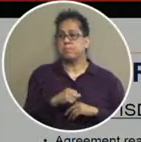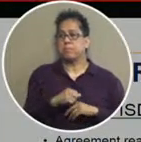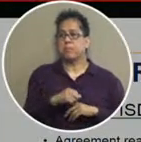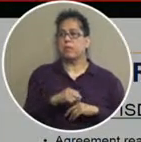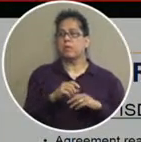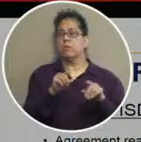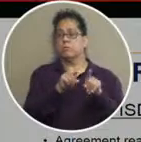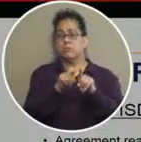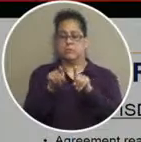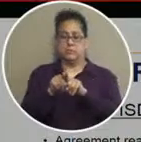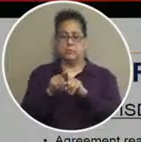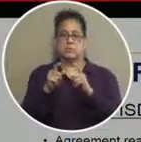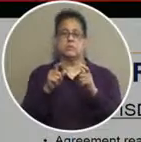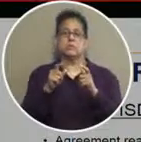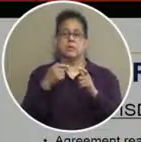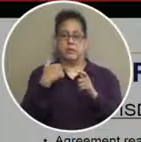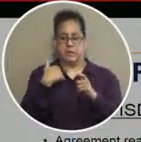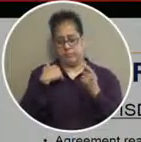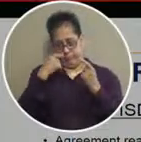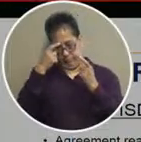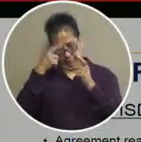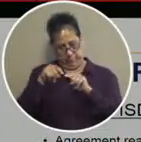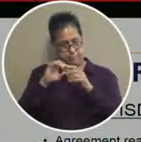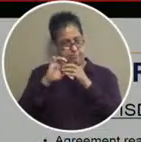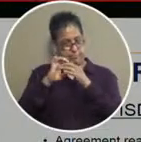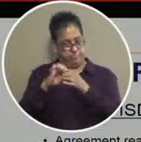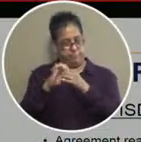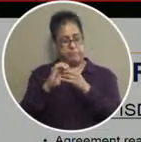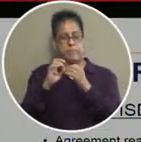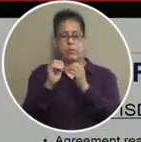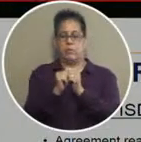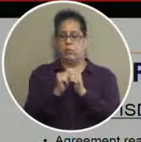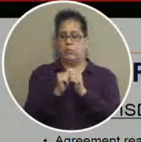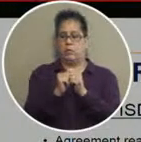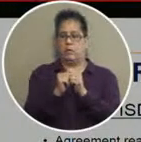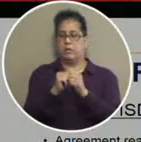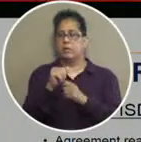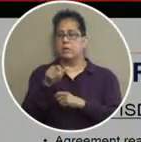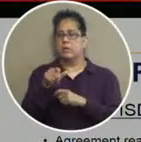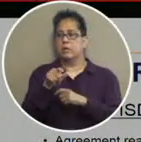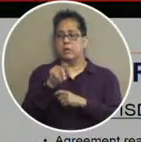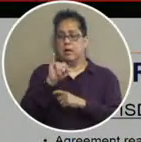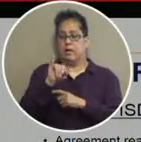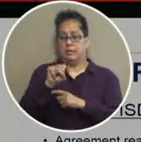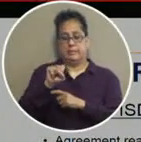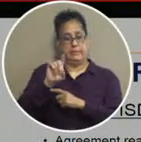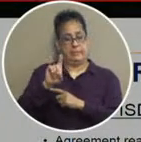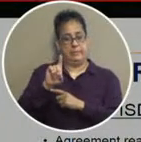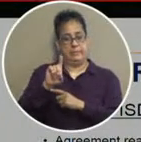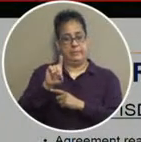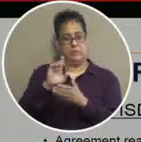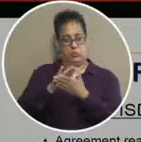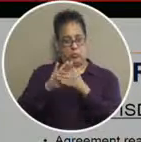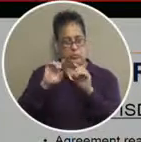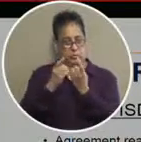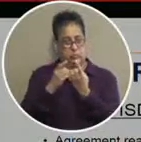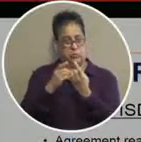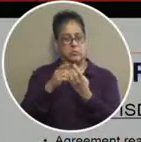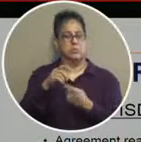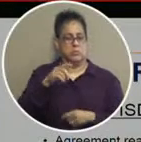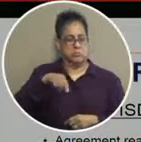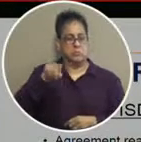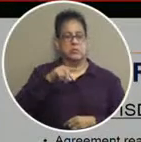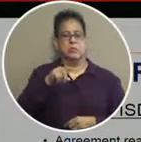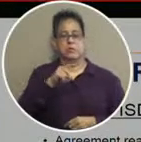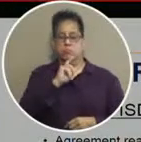We've also entered into a relationship with 9 of our area ISDs. Really